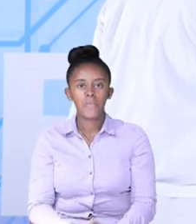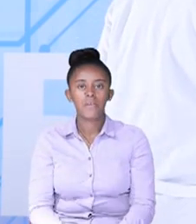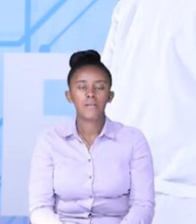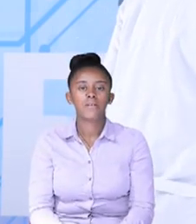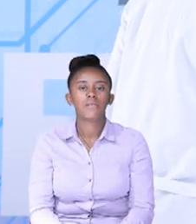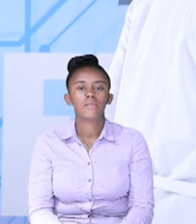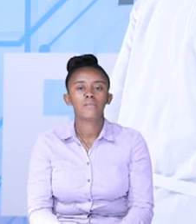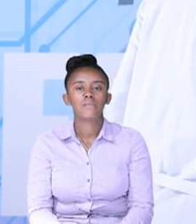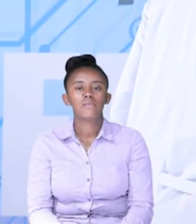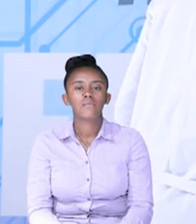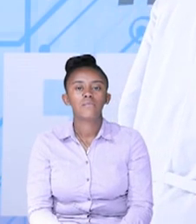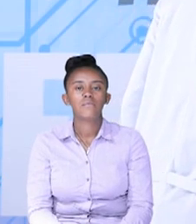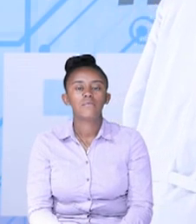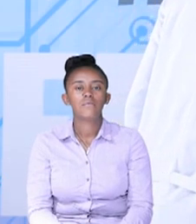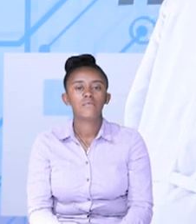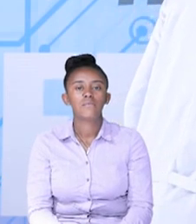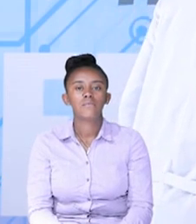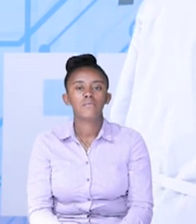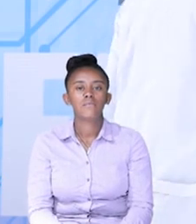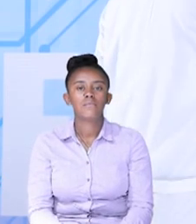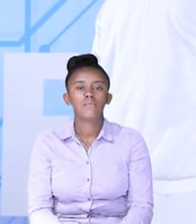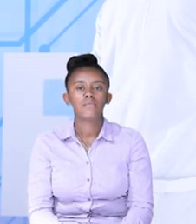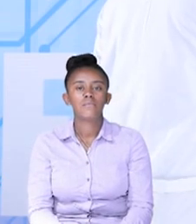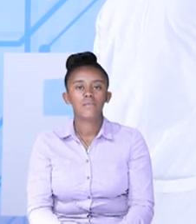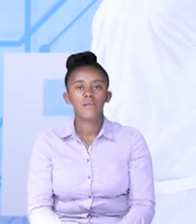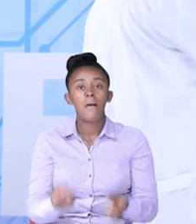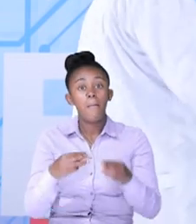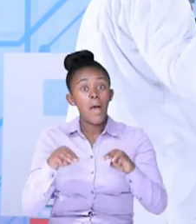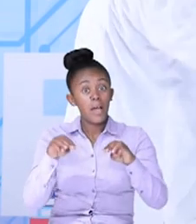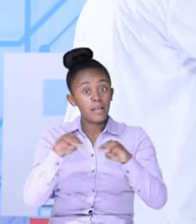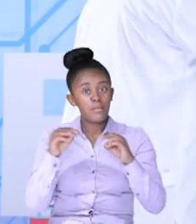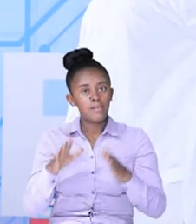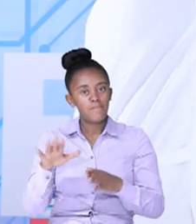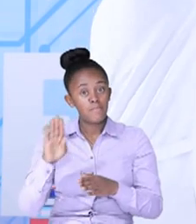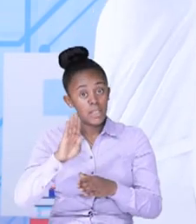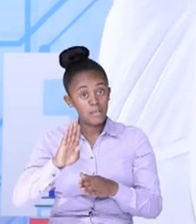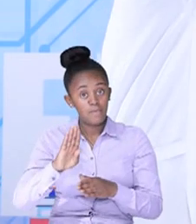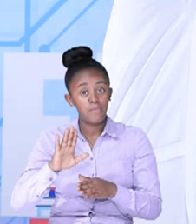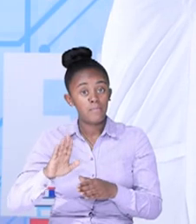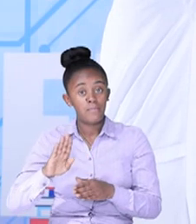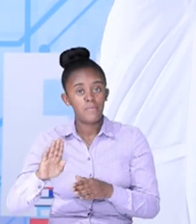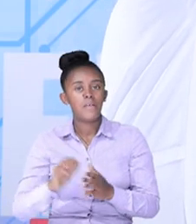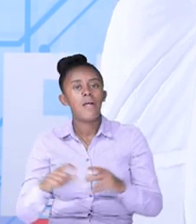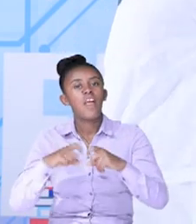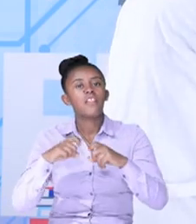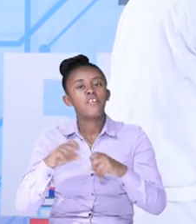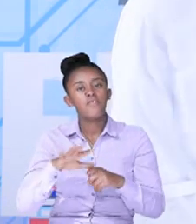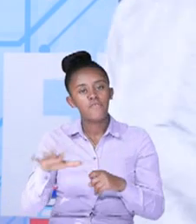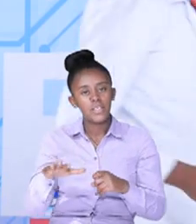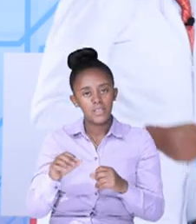Into the page. So the magnetic field B here is acting into the page, and the electric field is